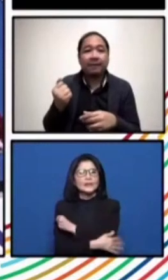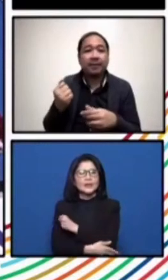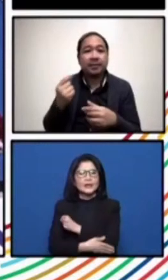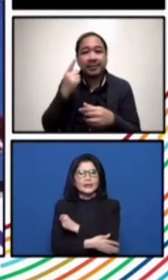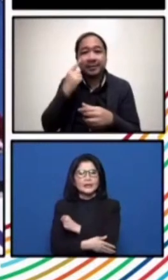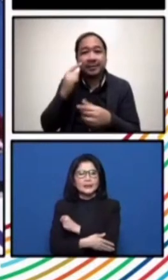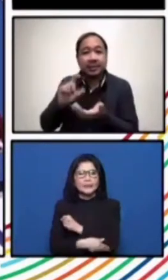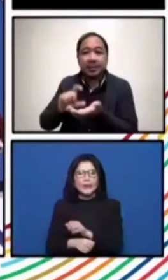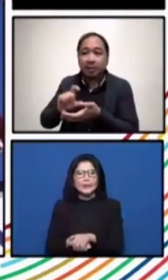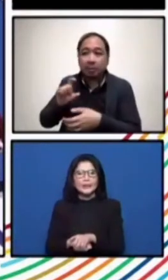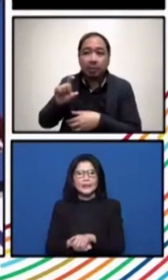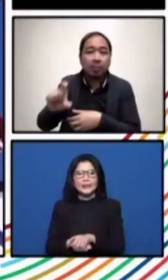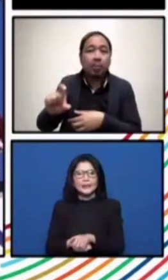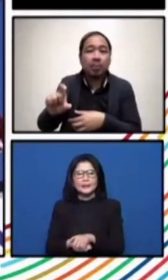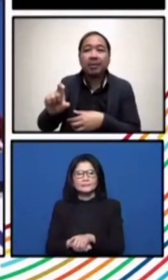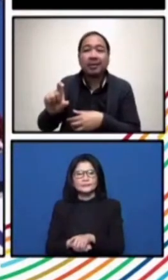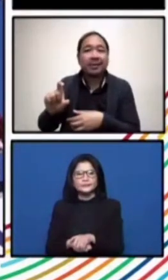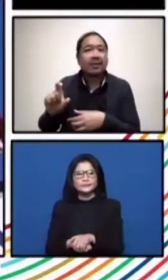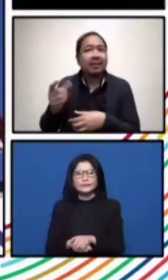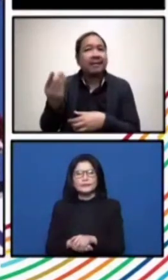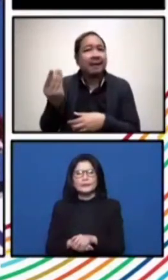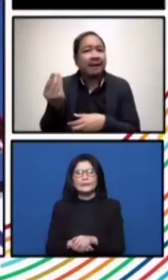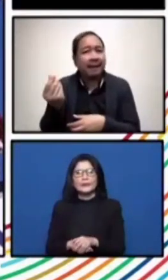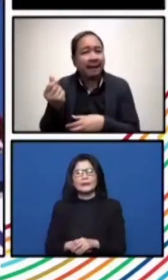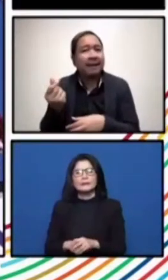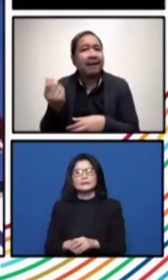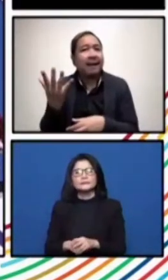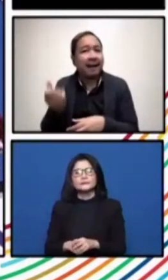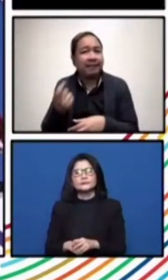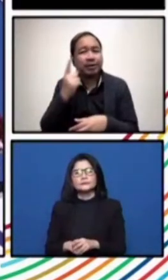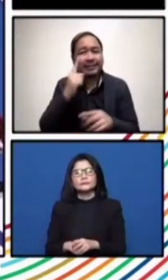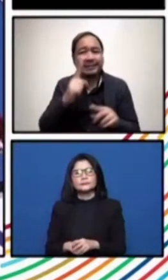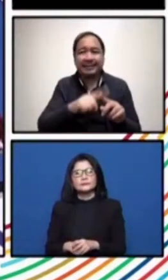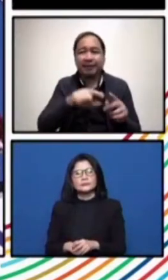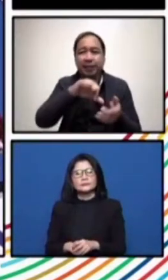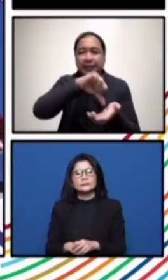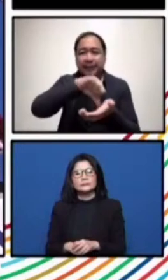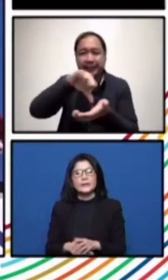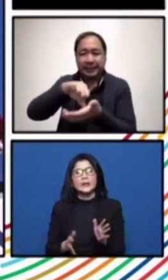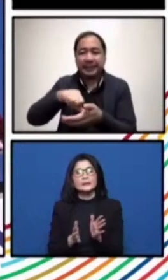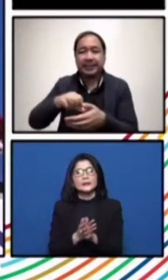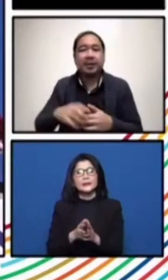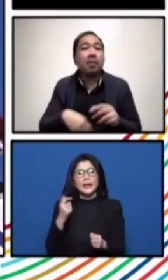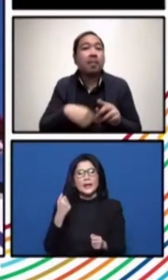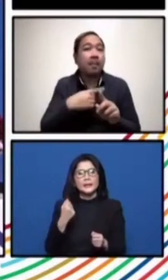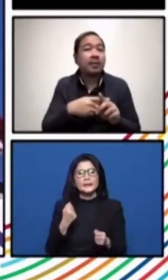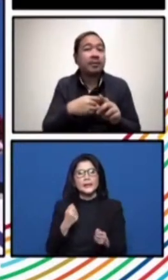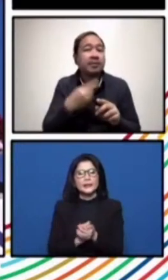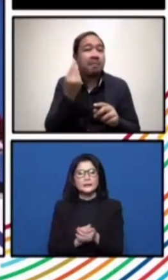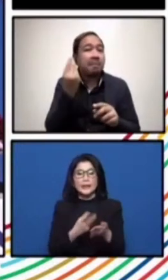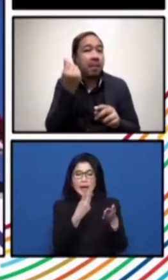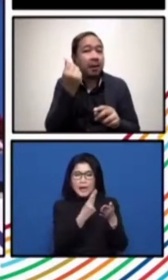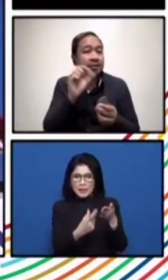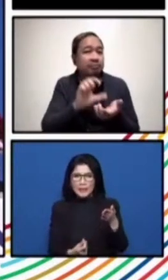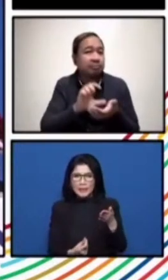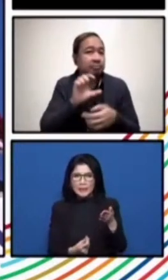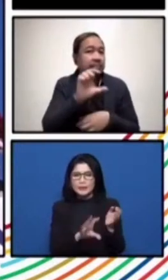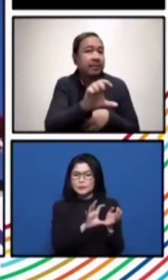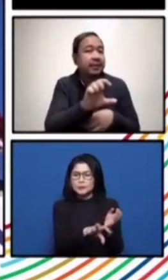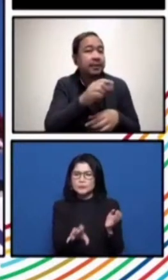Samara that have also put some budget allocation for people